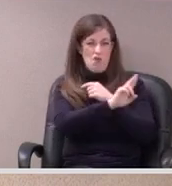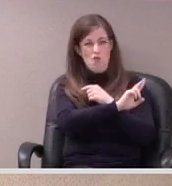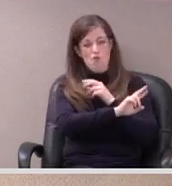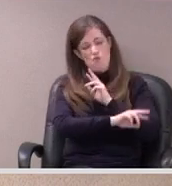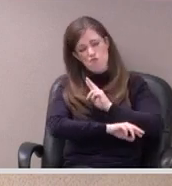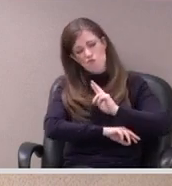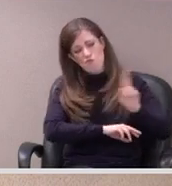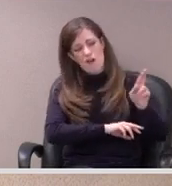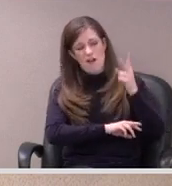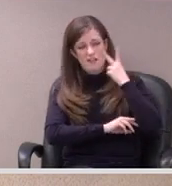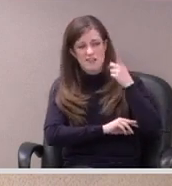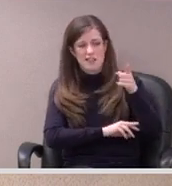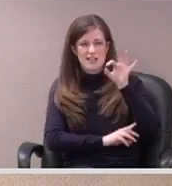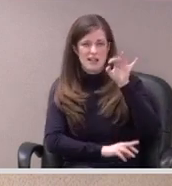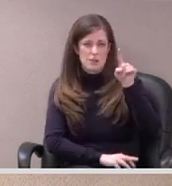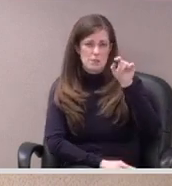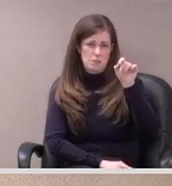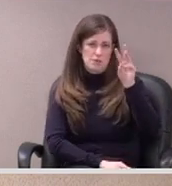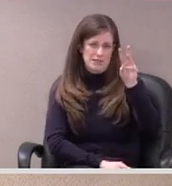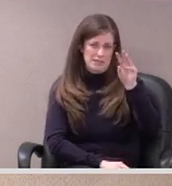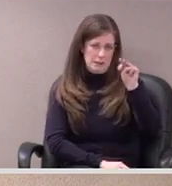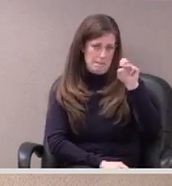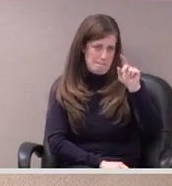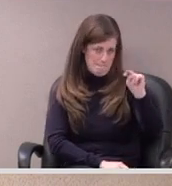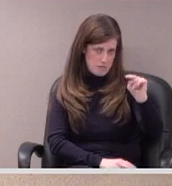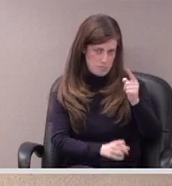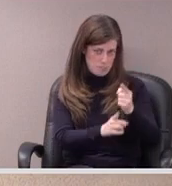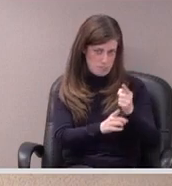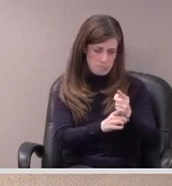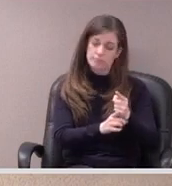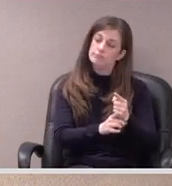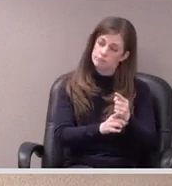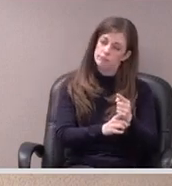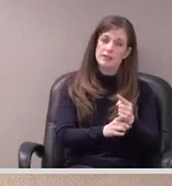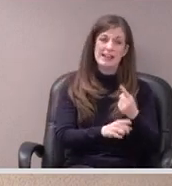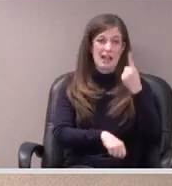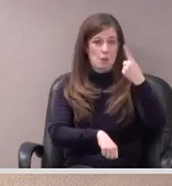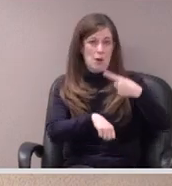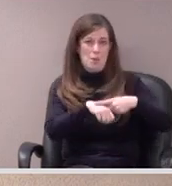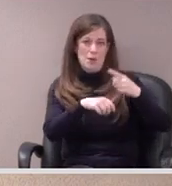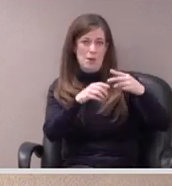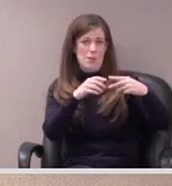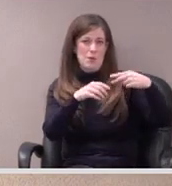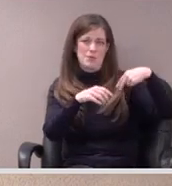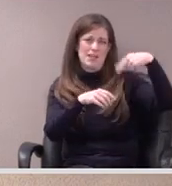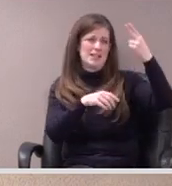seeing is currently at $91.6 million, correct? Correct. At one point, we were as high as